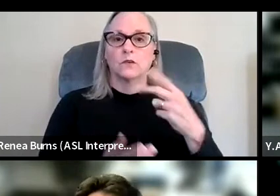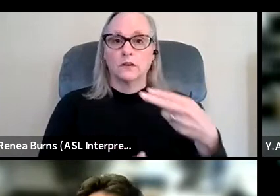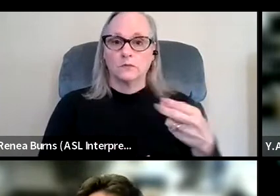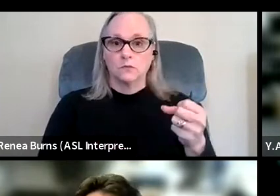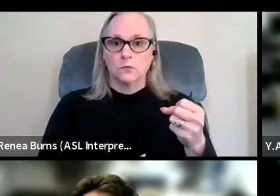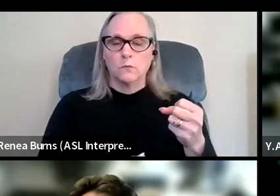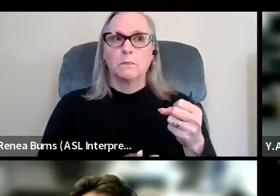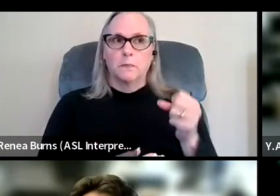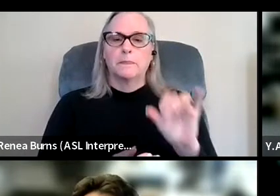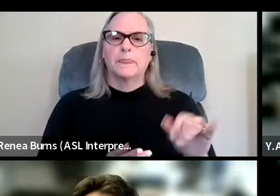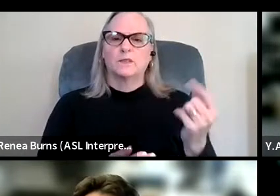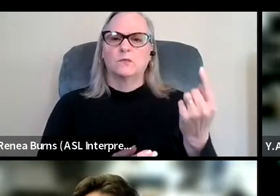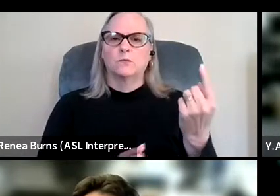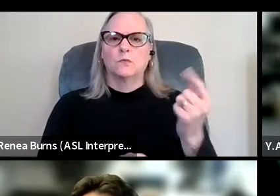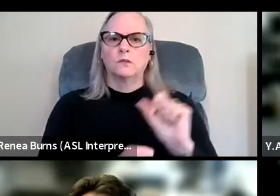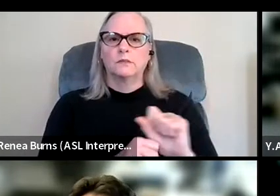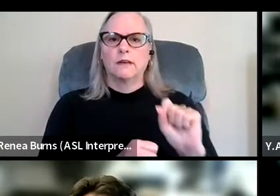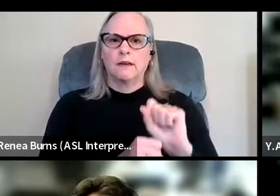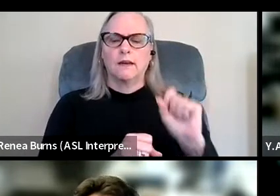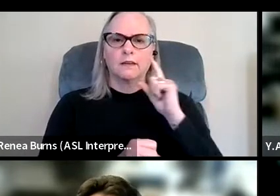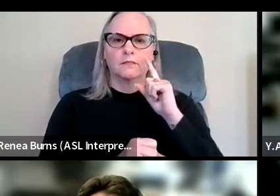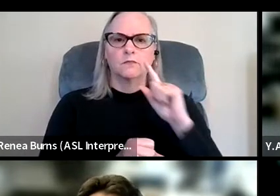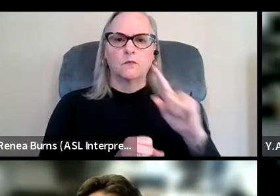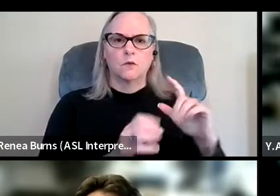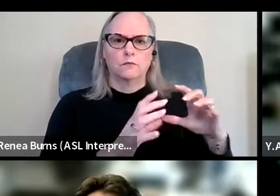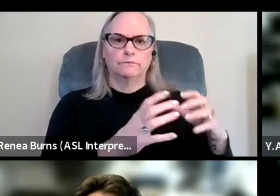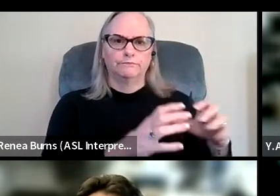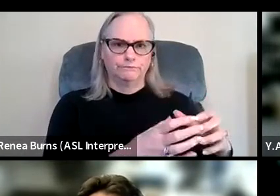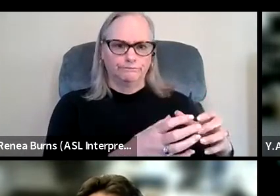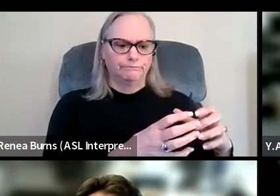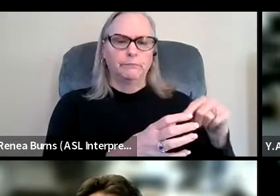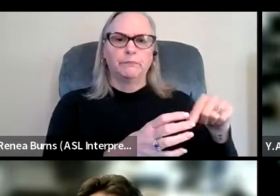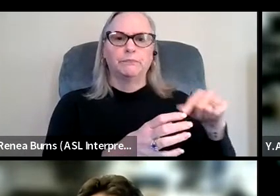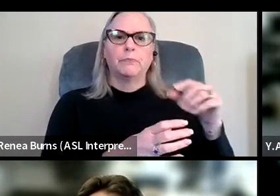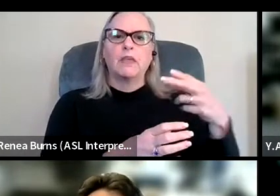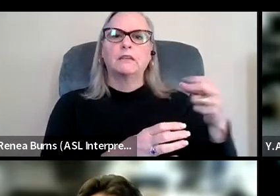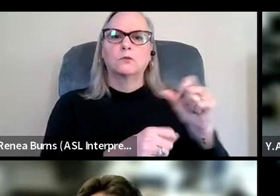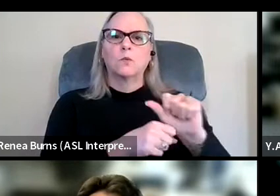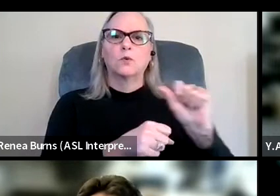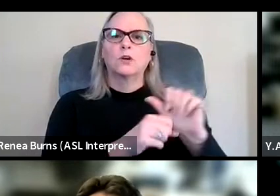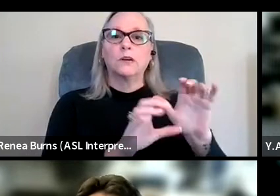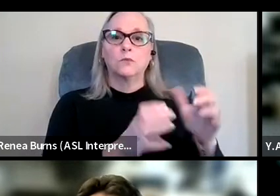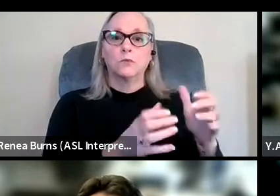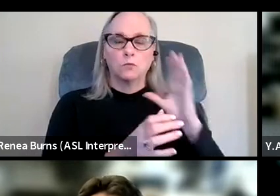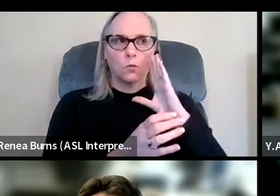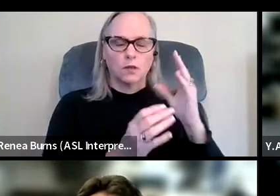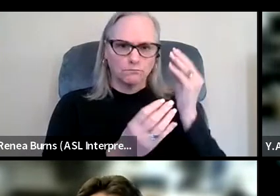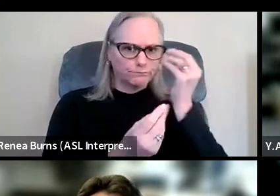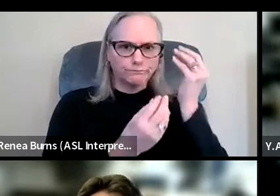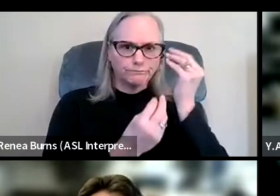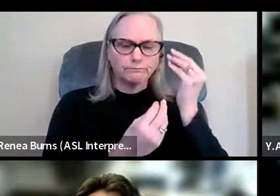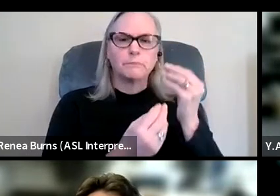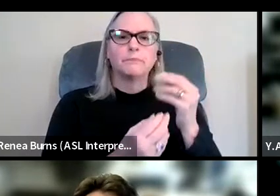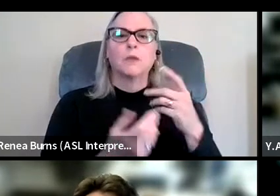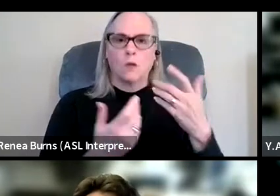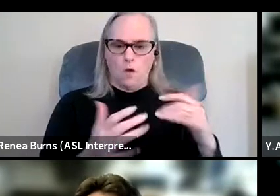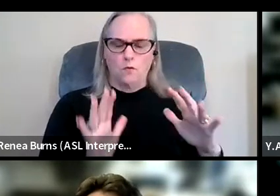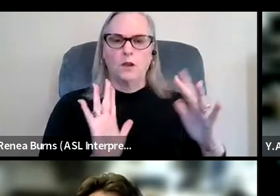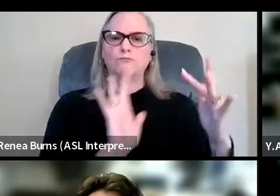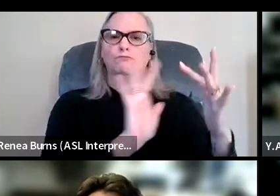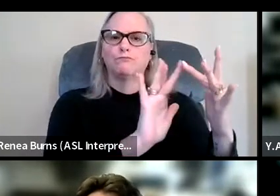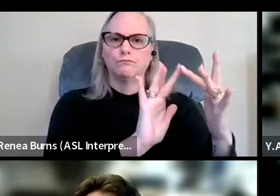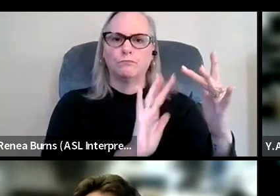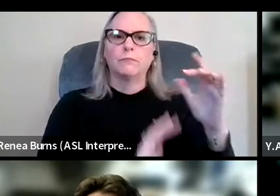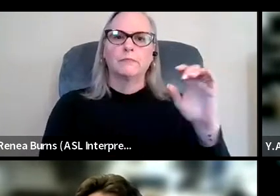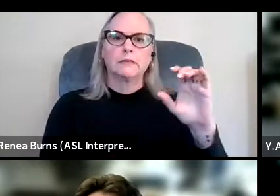That's one of the tasks of a subset of the high school working group. But we've already contacted CIF as